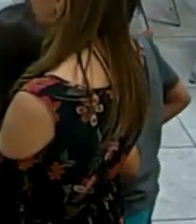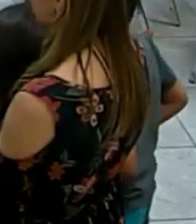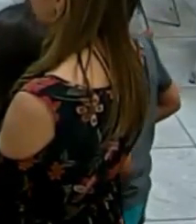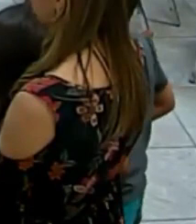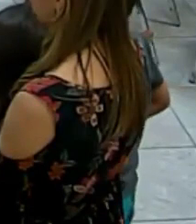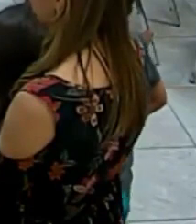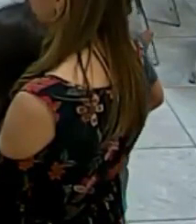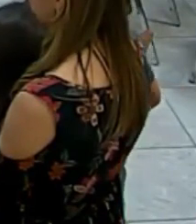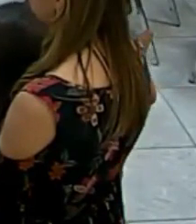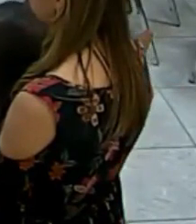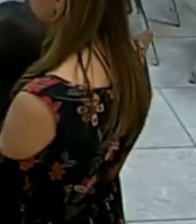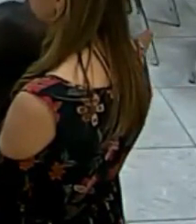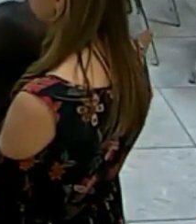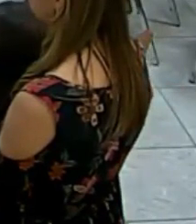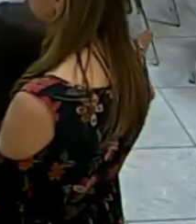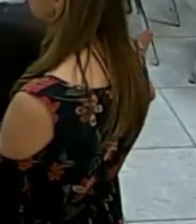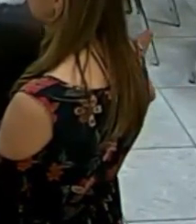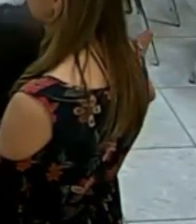deliver my inheritance,